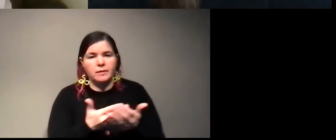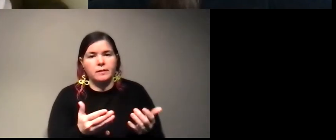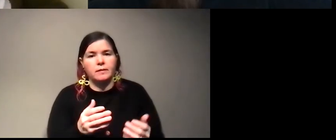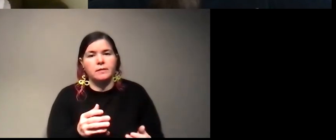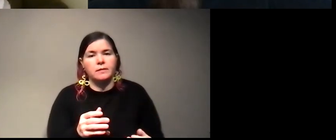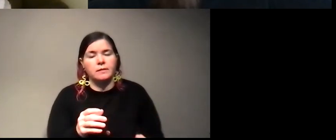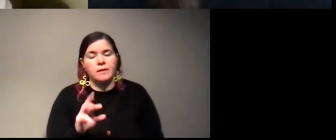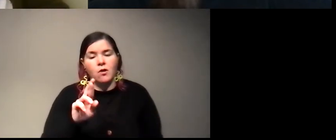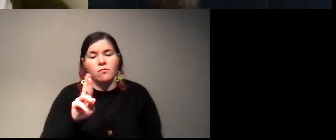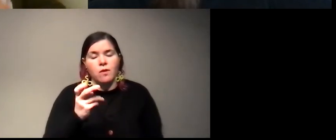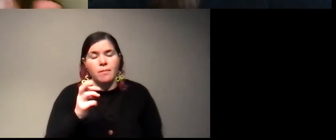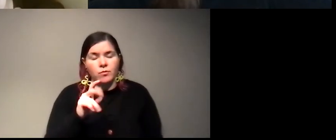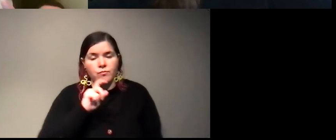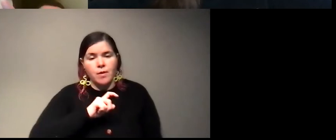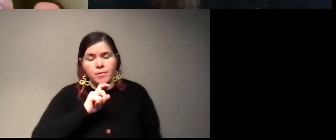rubber is a polymer.